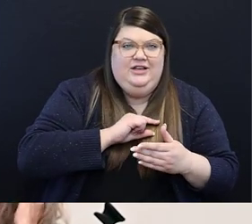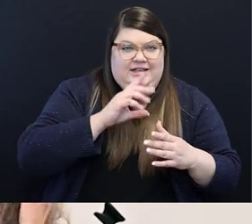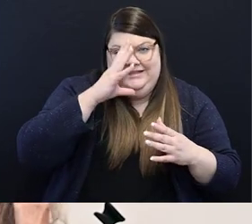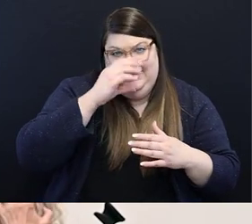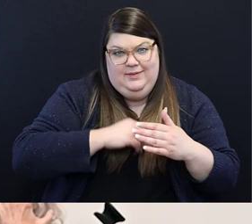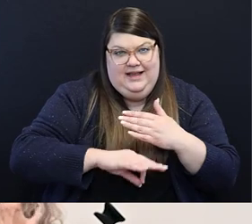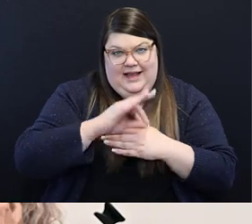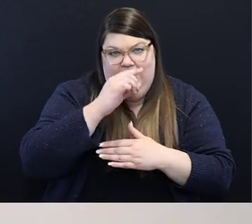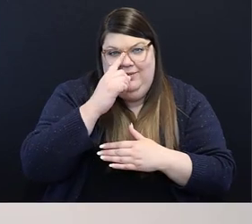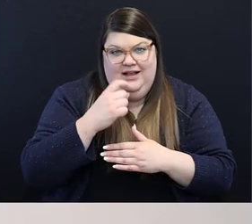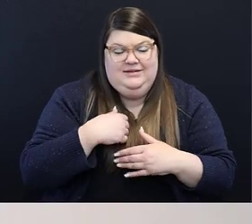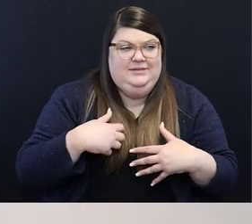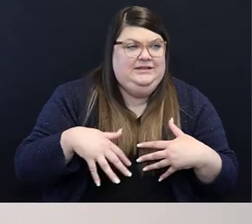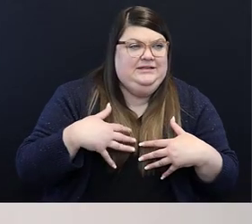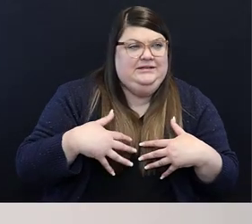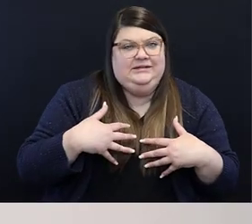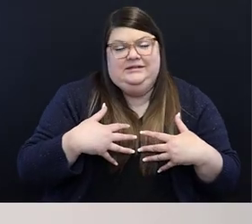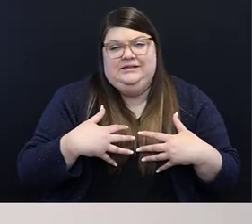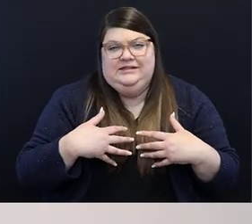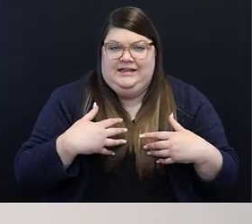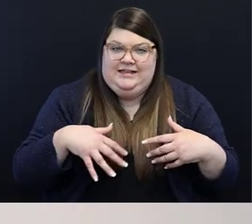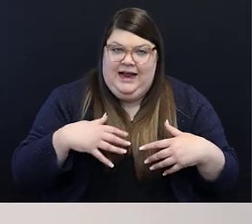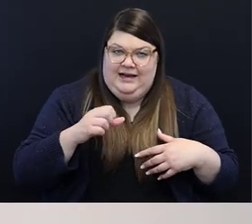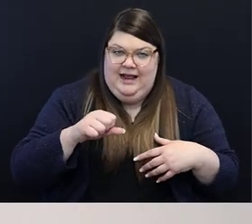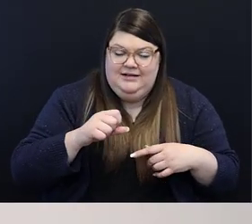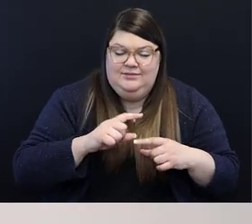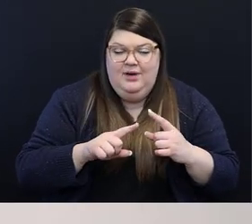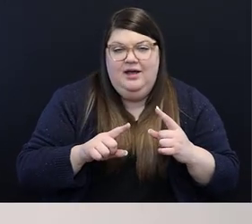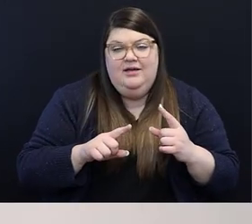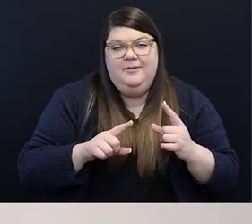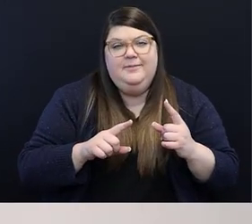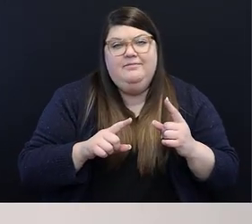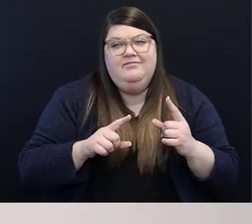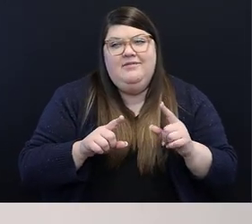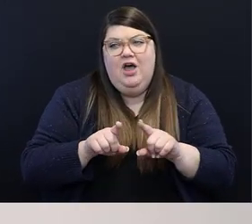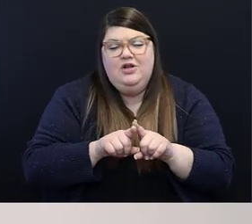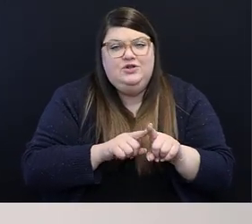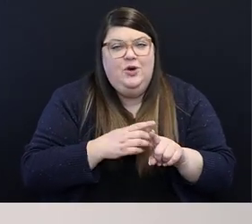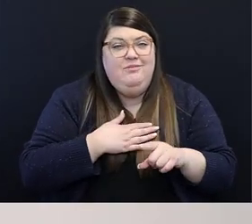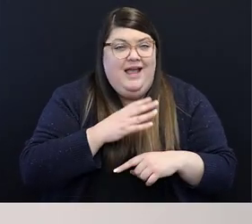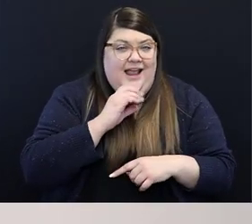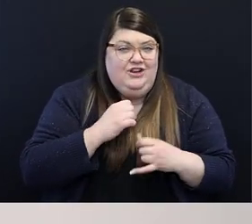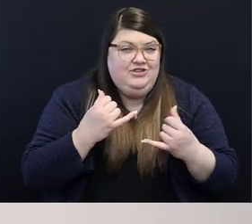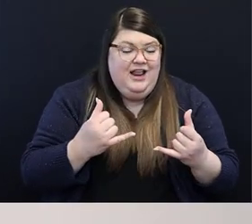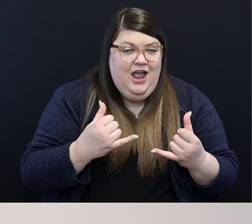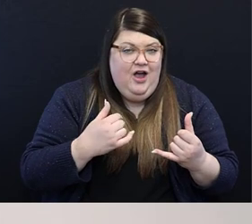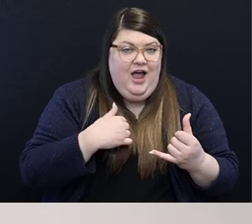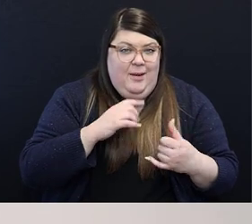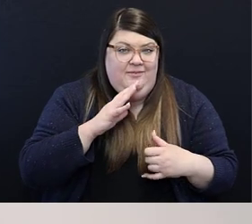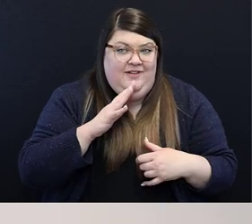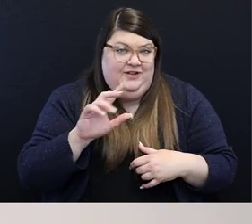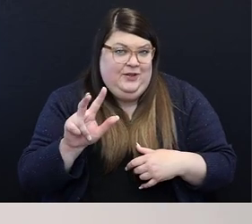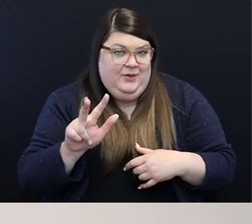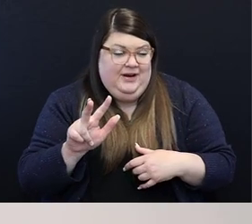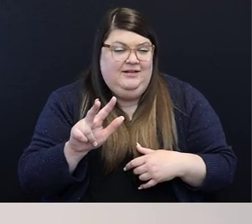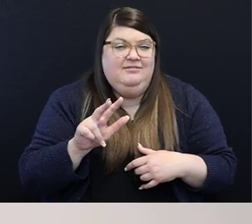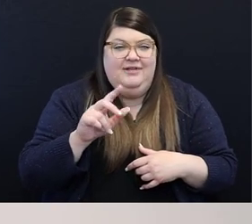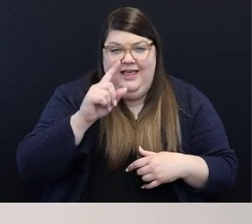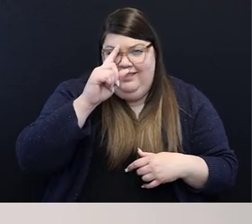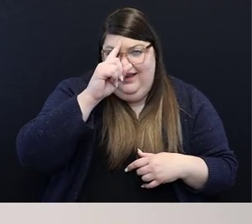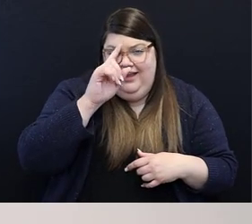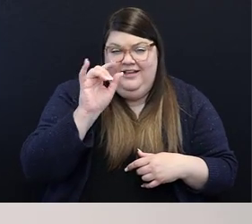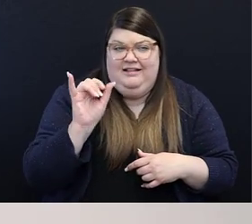you know, it's like, it's anxiety, of course, but, you know, and also at my age now, I'm 53, and I